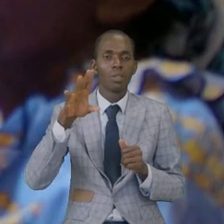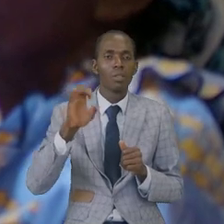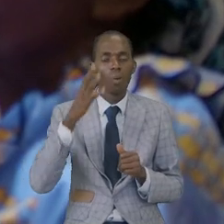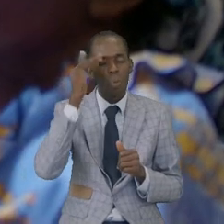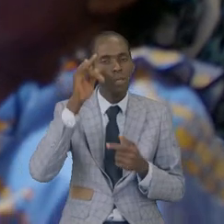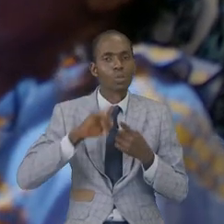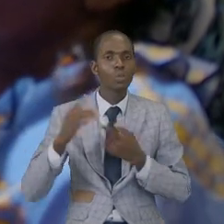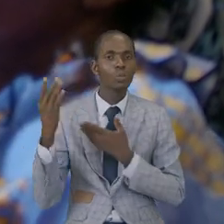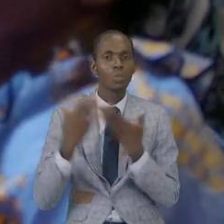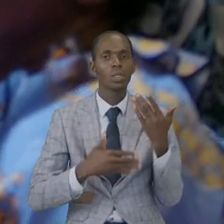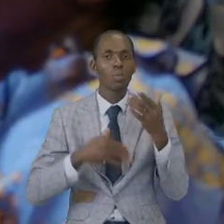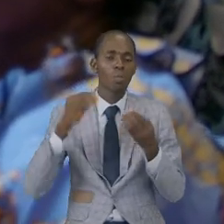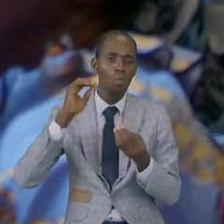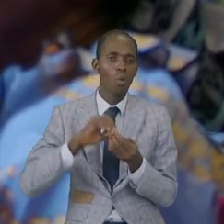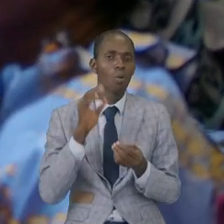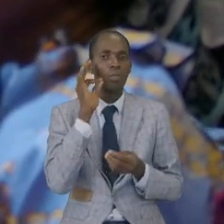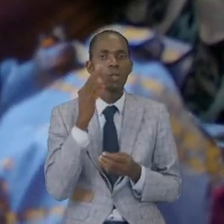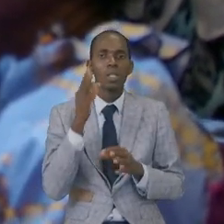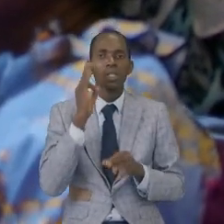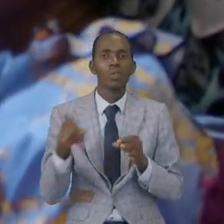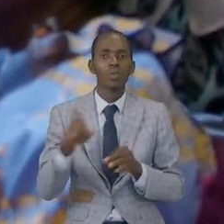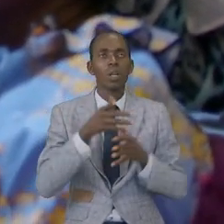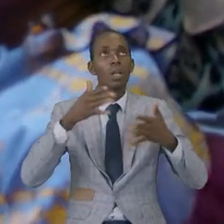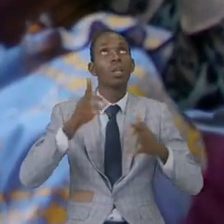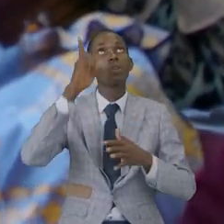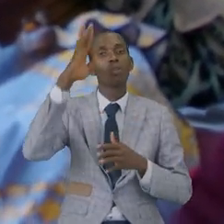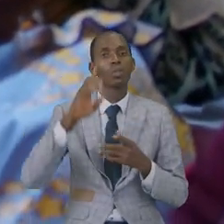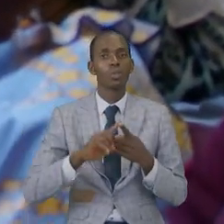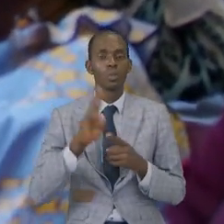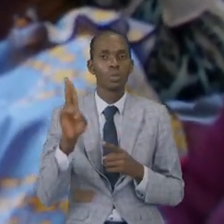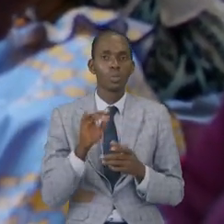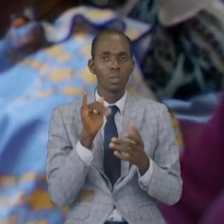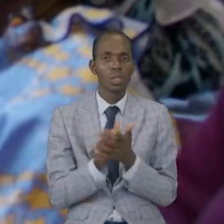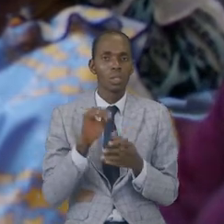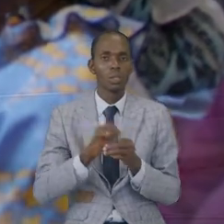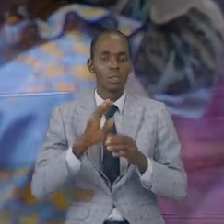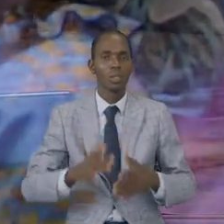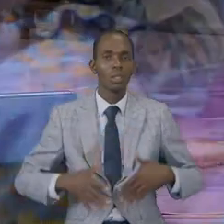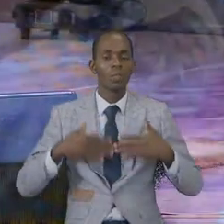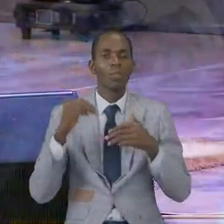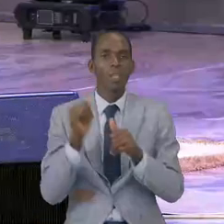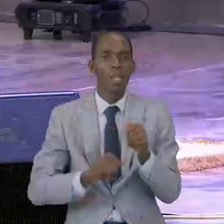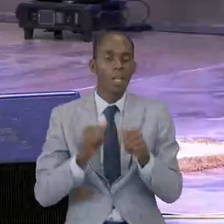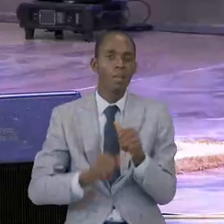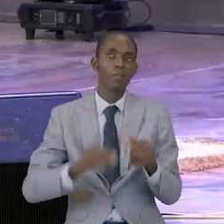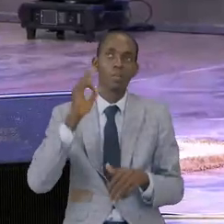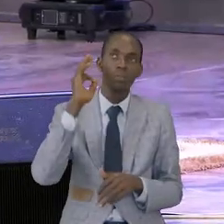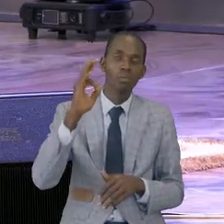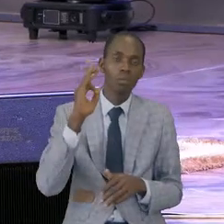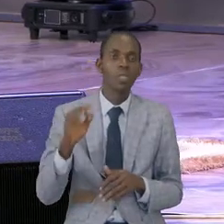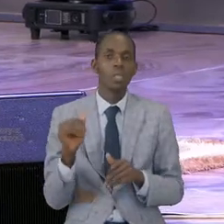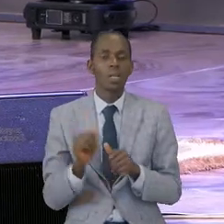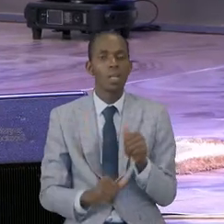more fruit. And when you allow God to use that in your life, every ministration, every message, and